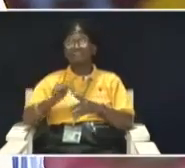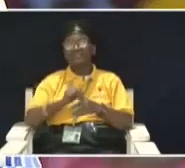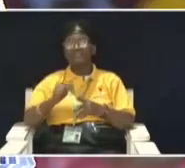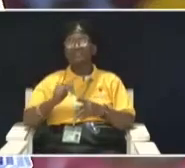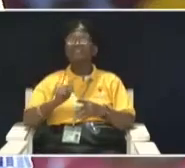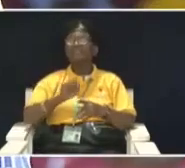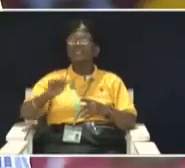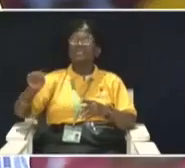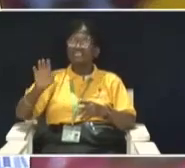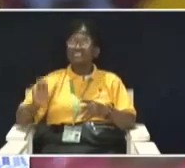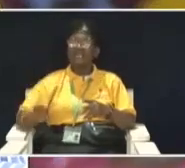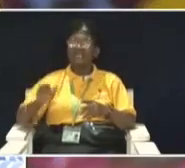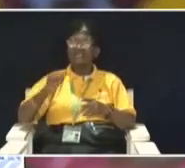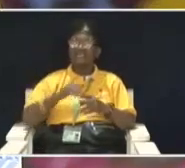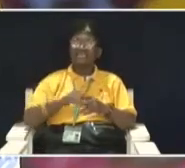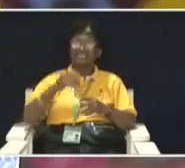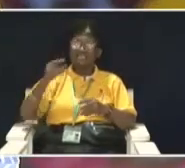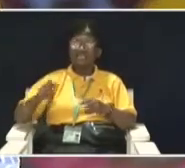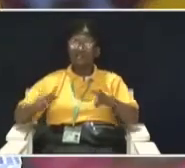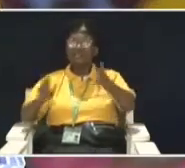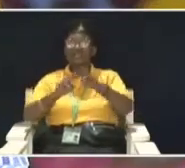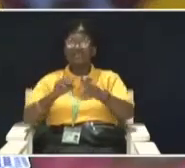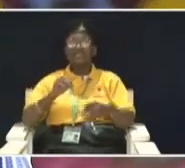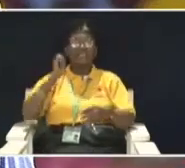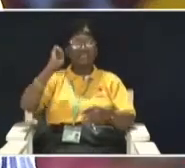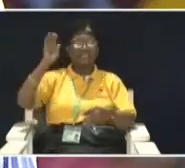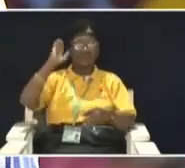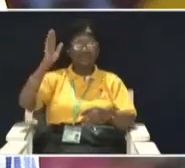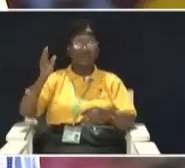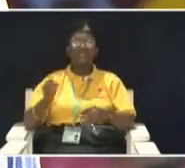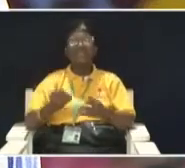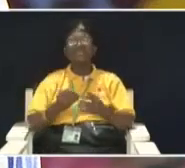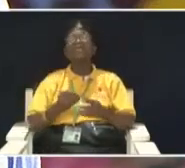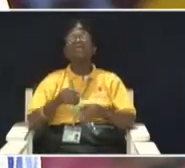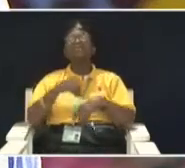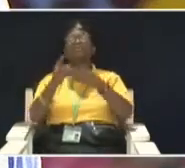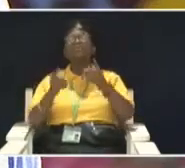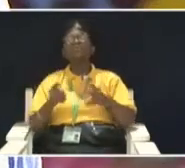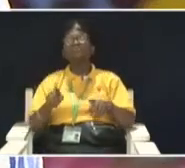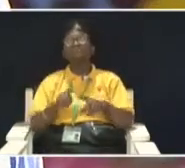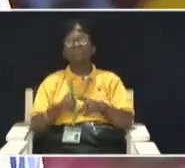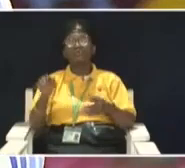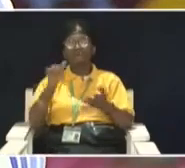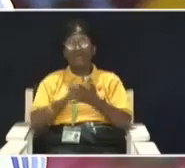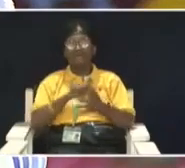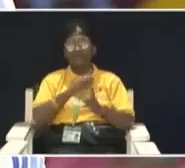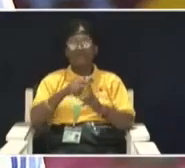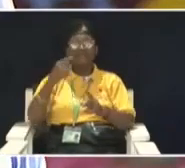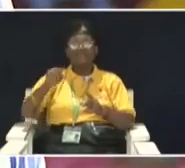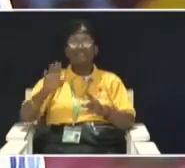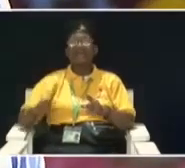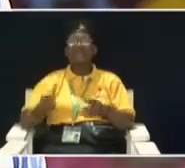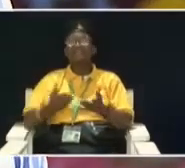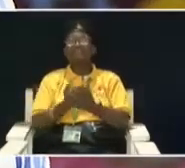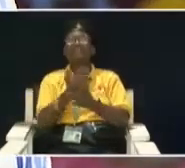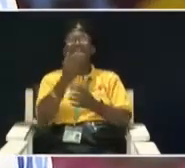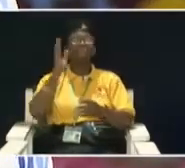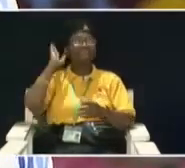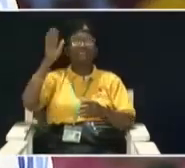so that when the child grows, the child will not be able to depart from it." So you have a duty.